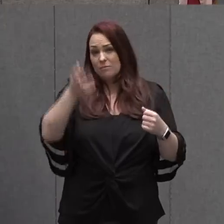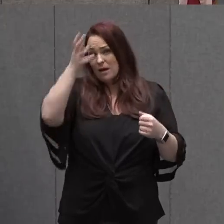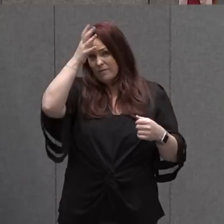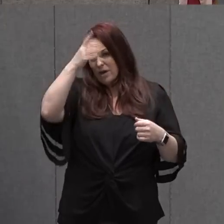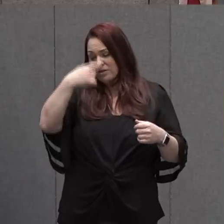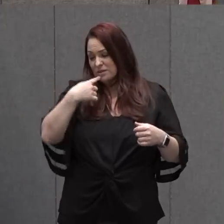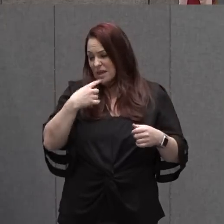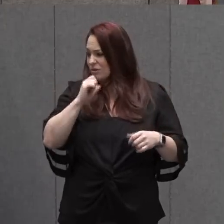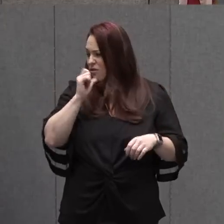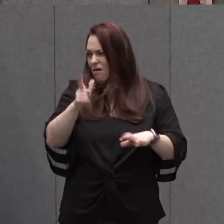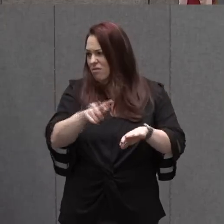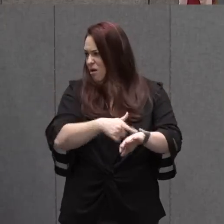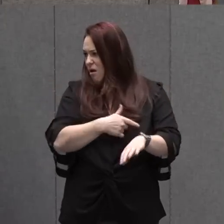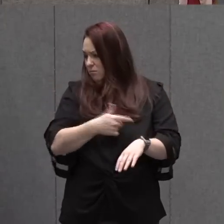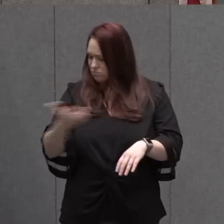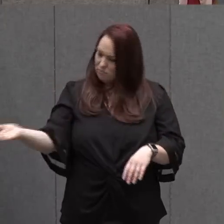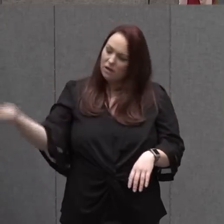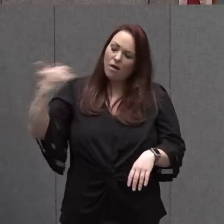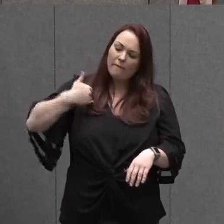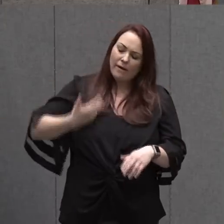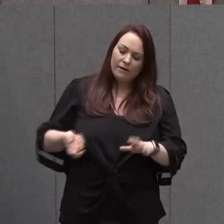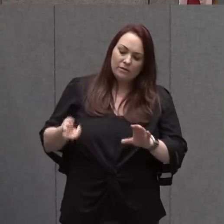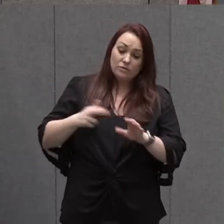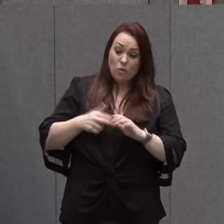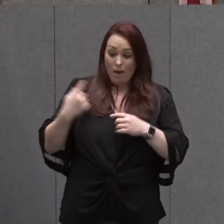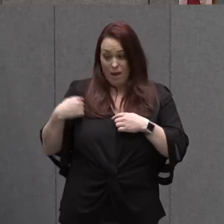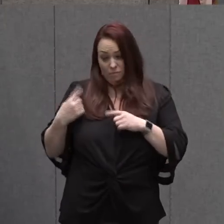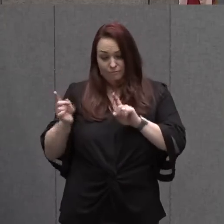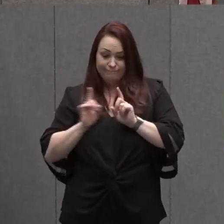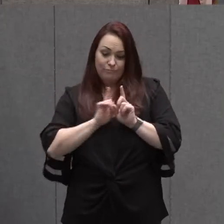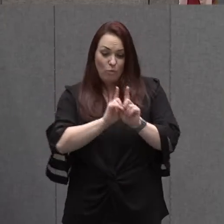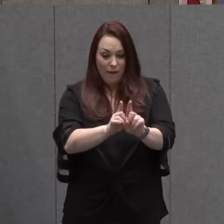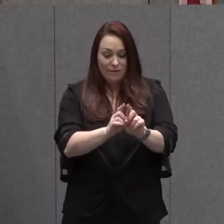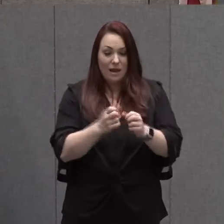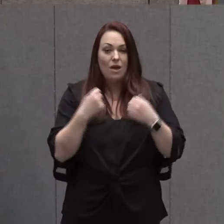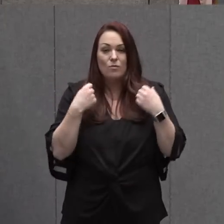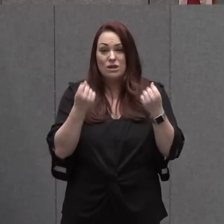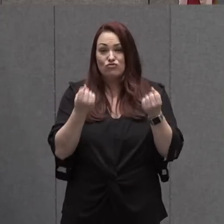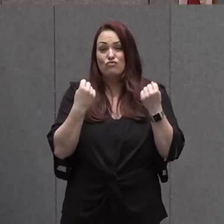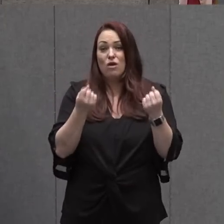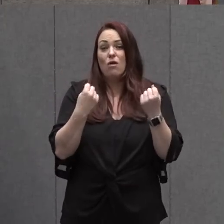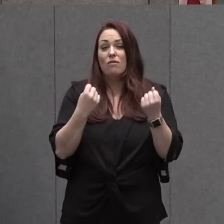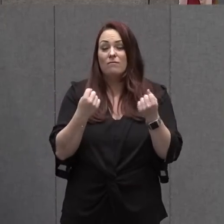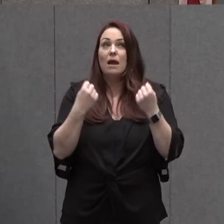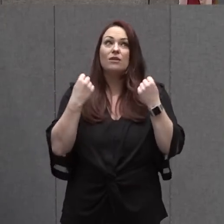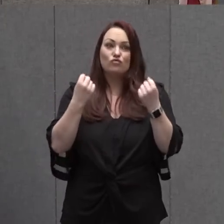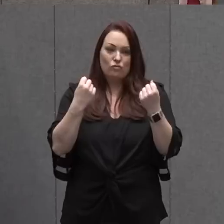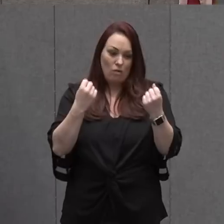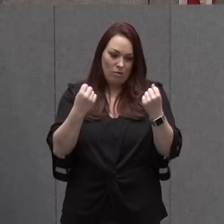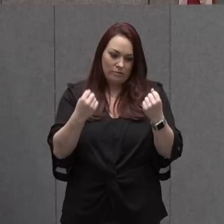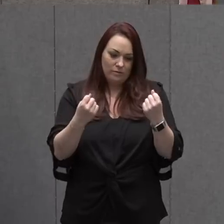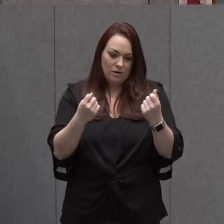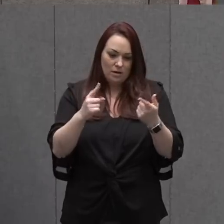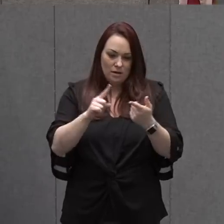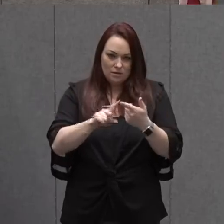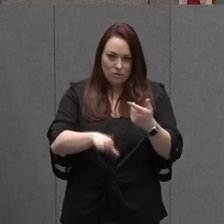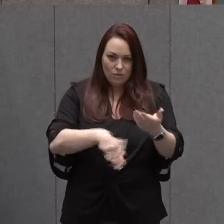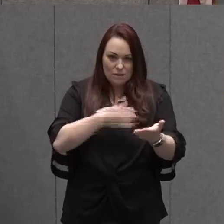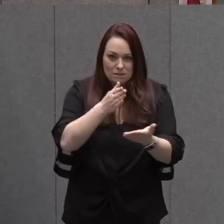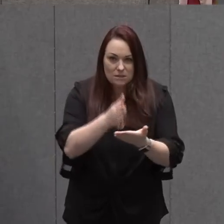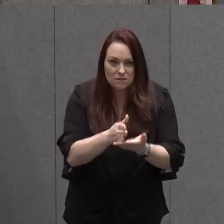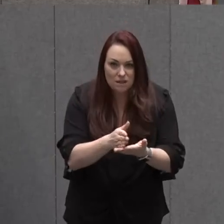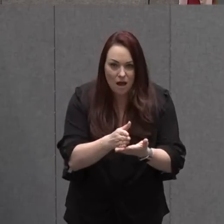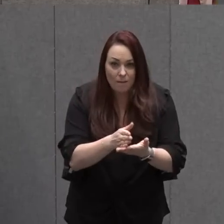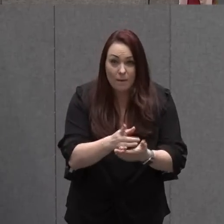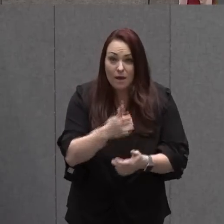long. You come too. And so I went, and we drove until we stopped at a red